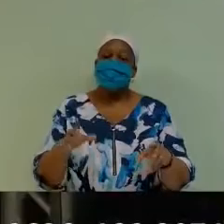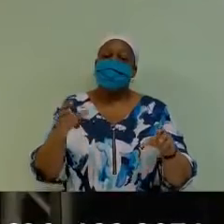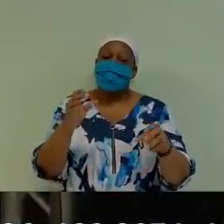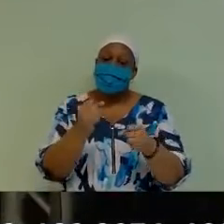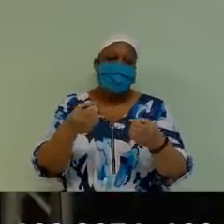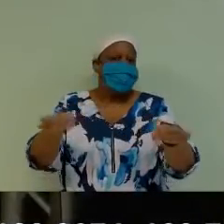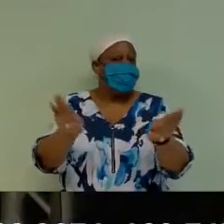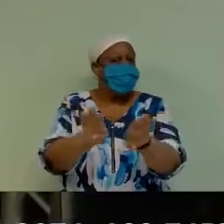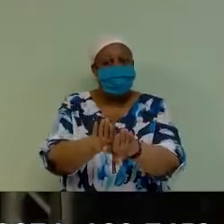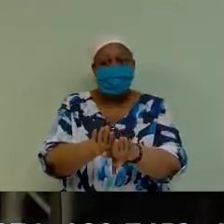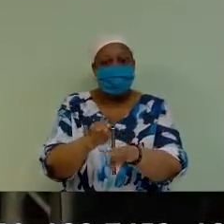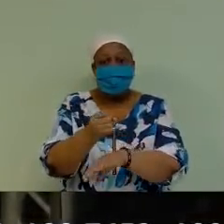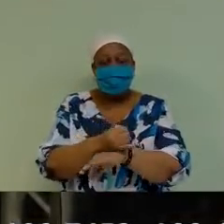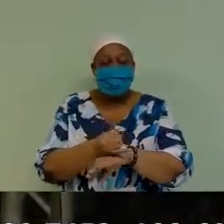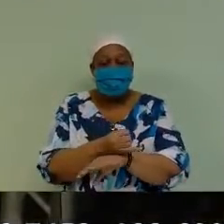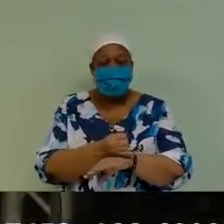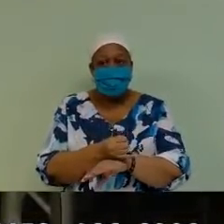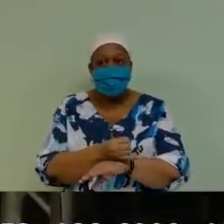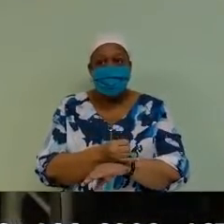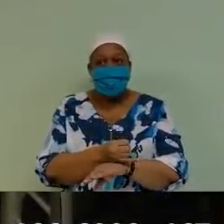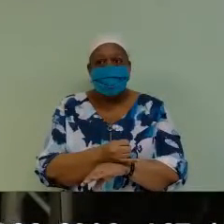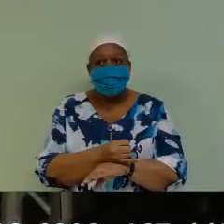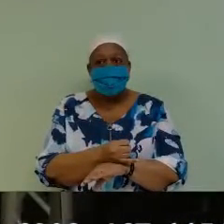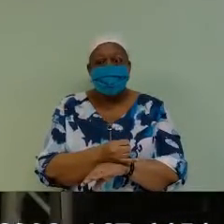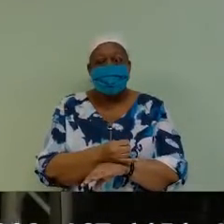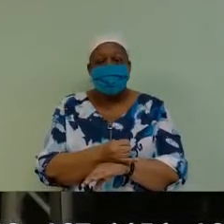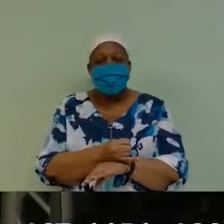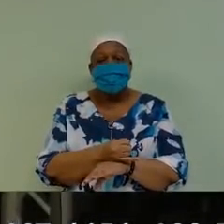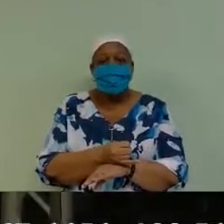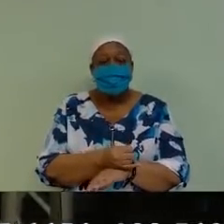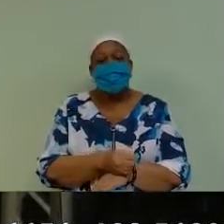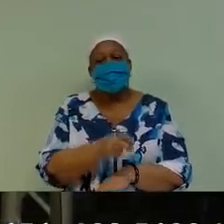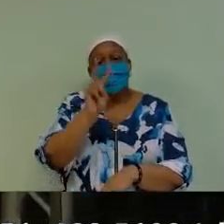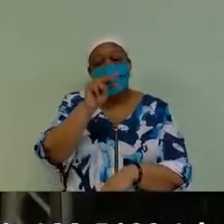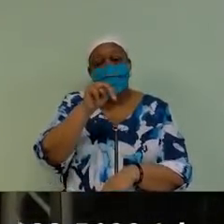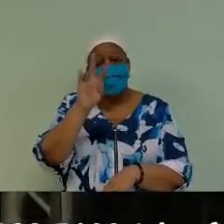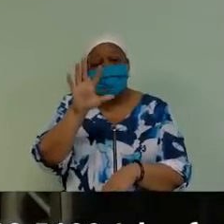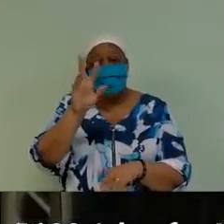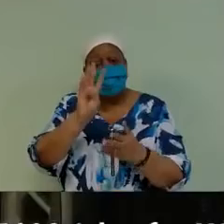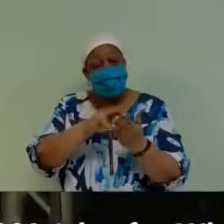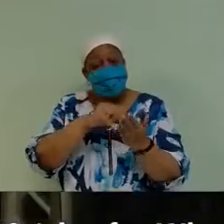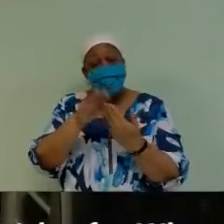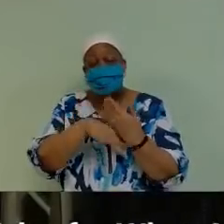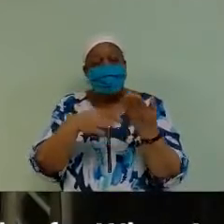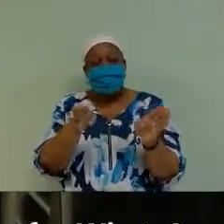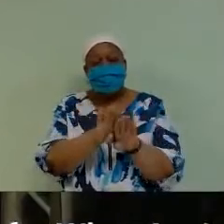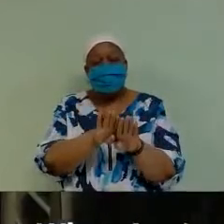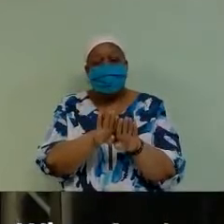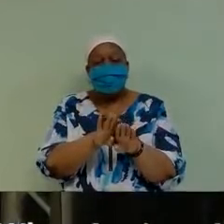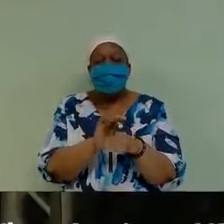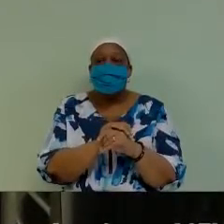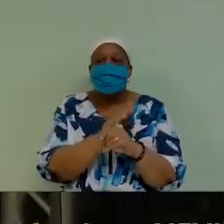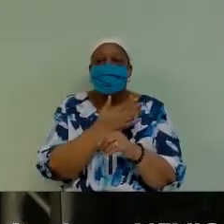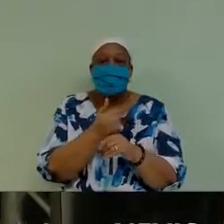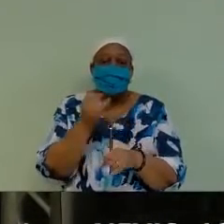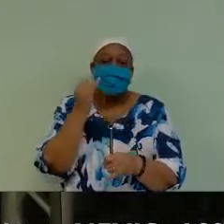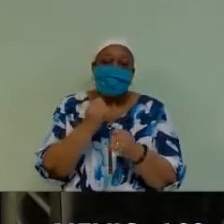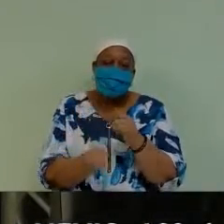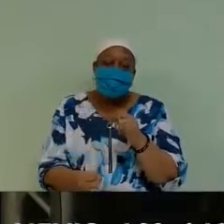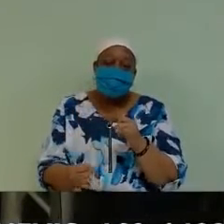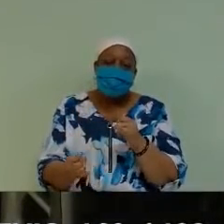was on the, we closed our borders on the 25th of March, okay? And our last confirmed case was on